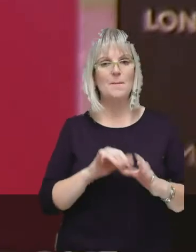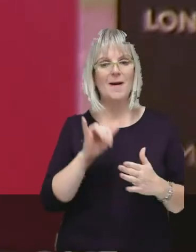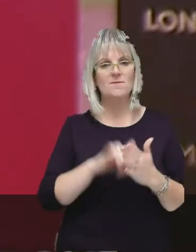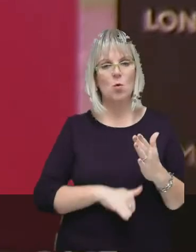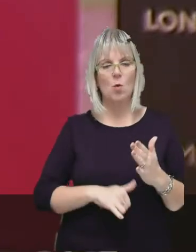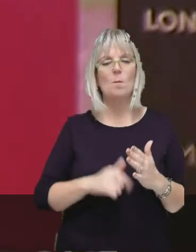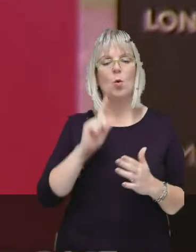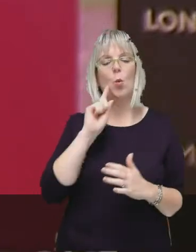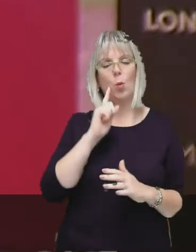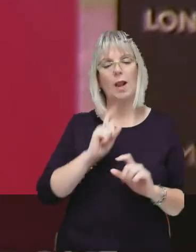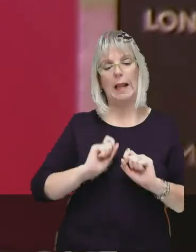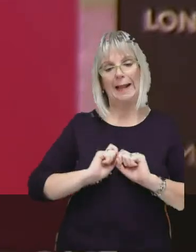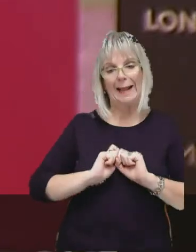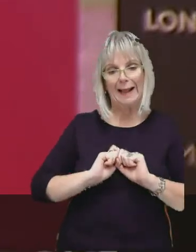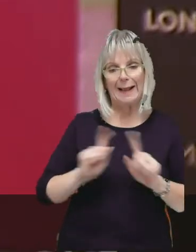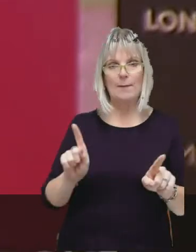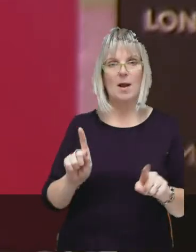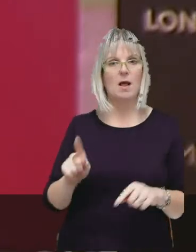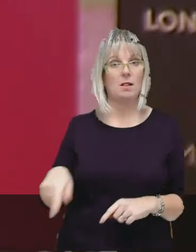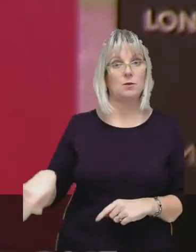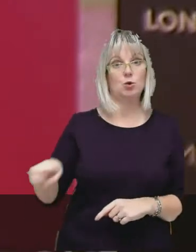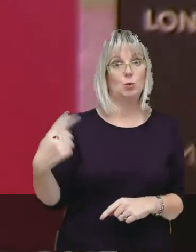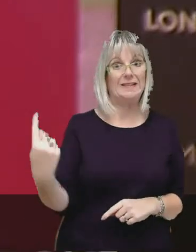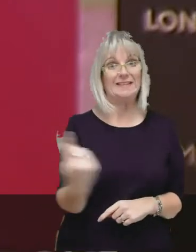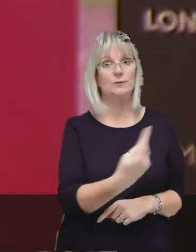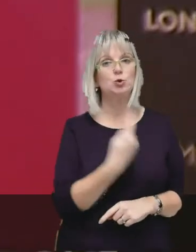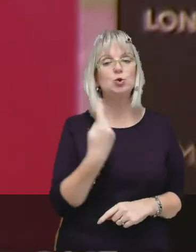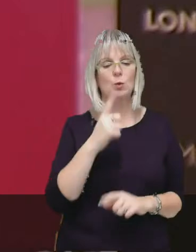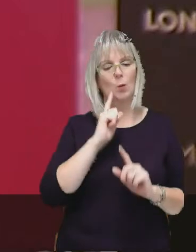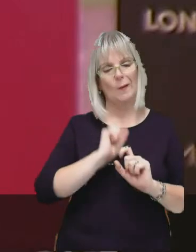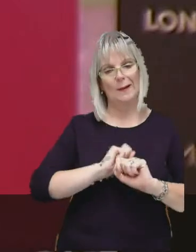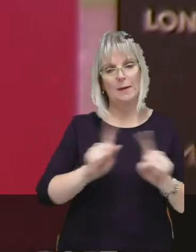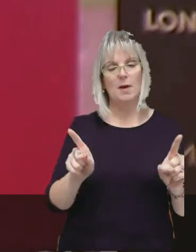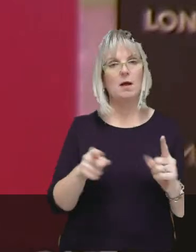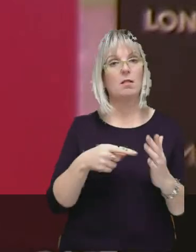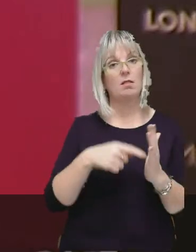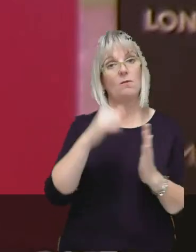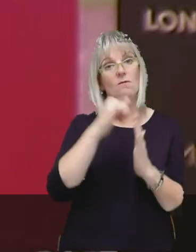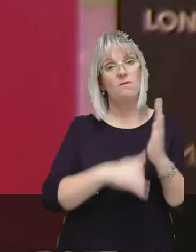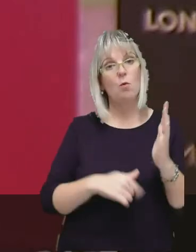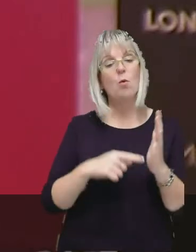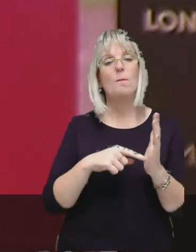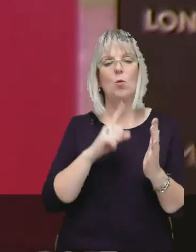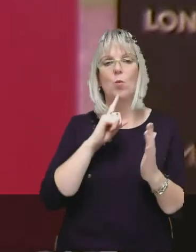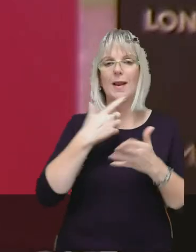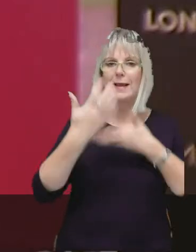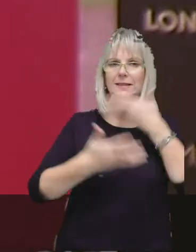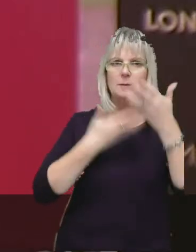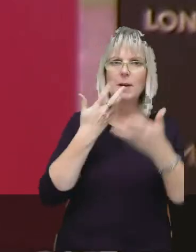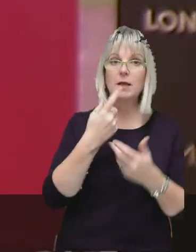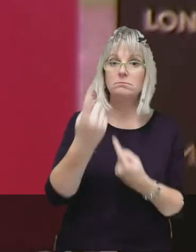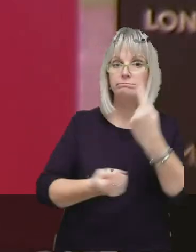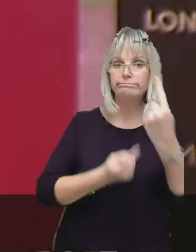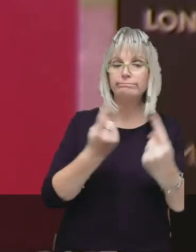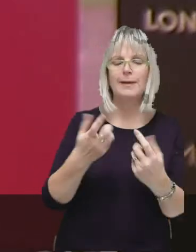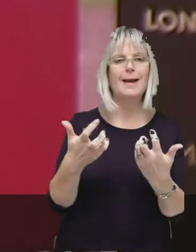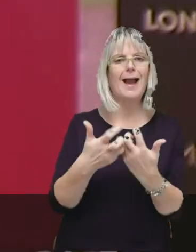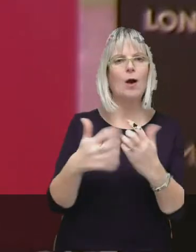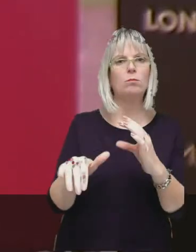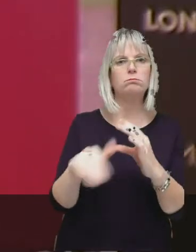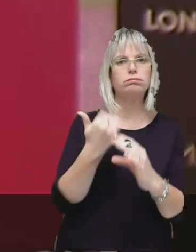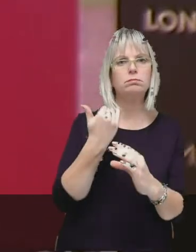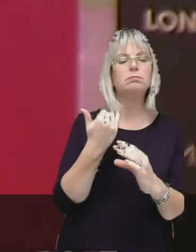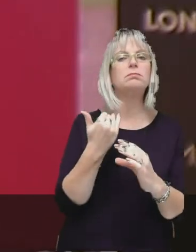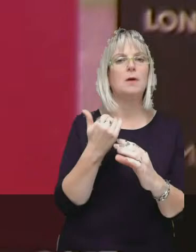registered audience members, and that will explain how to submit your question to get a reply after the event from